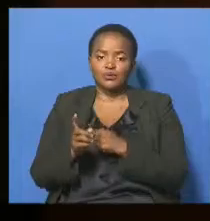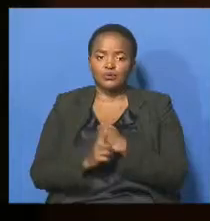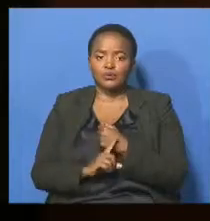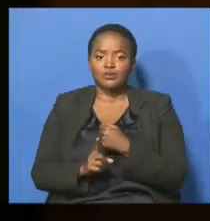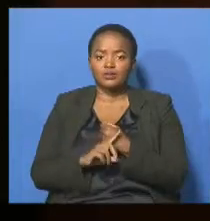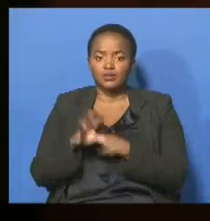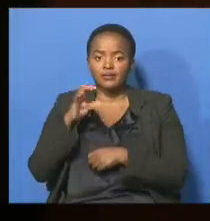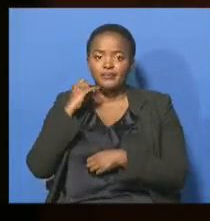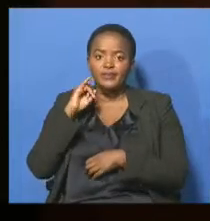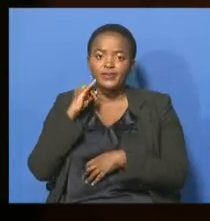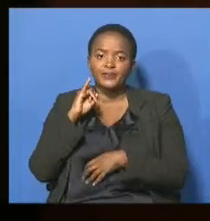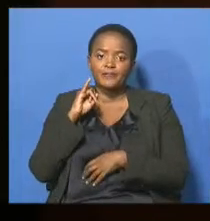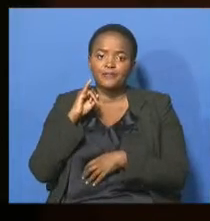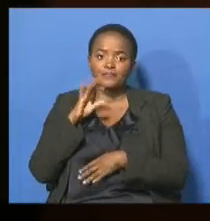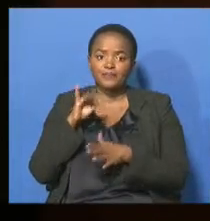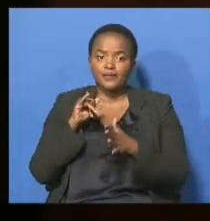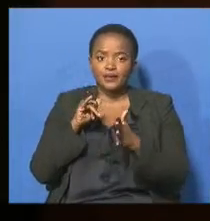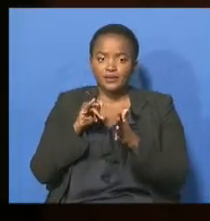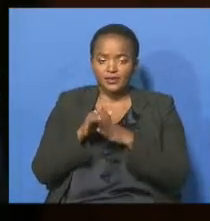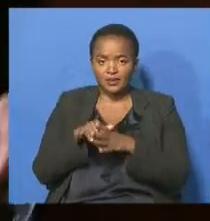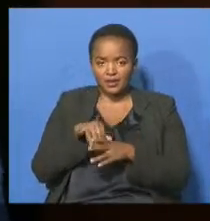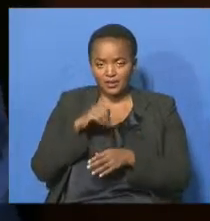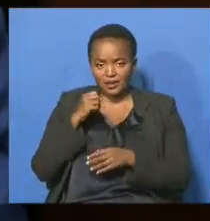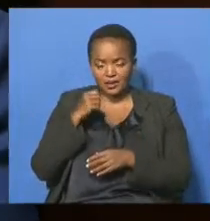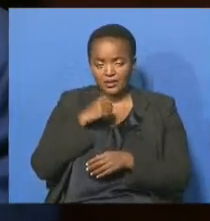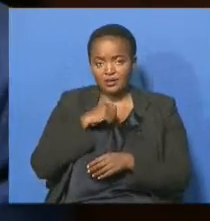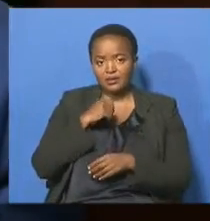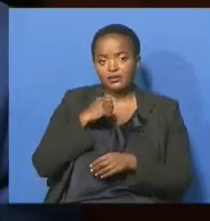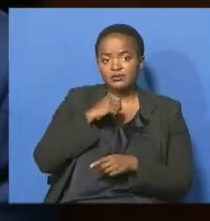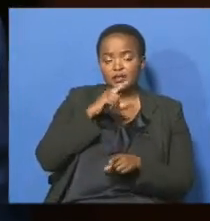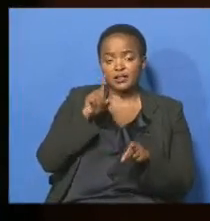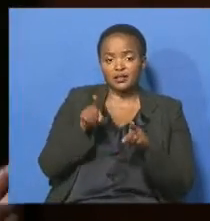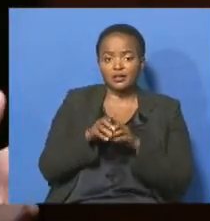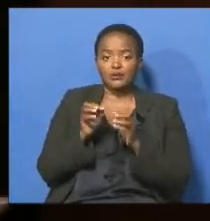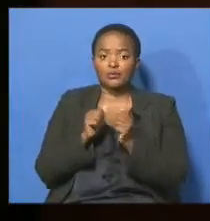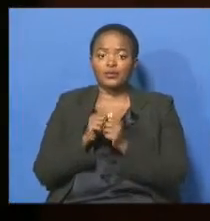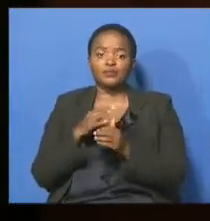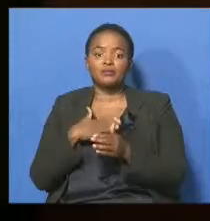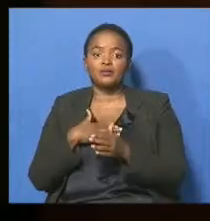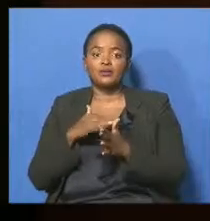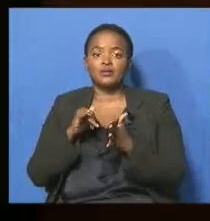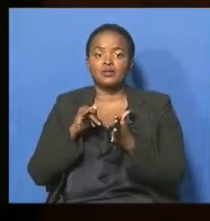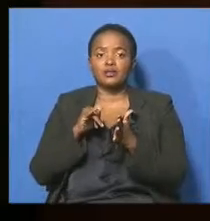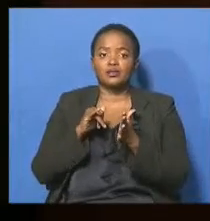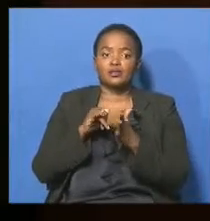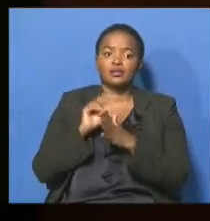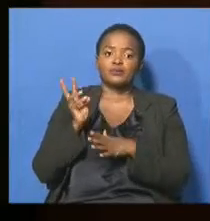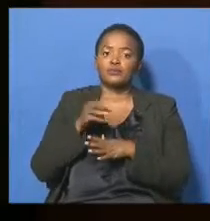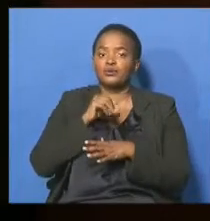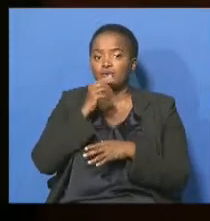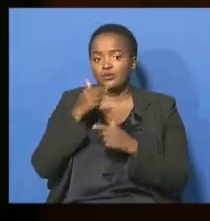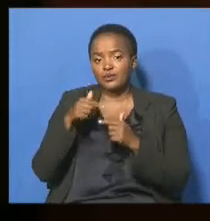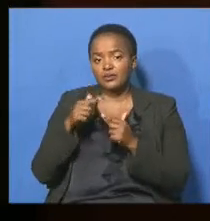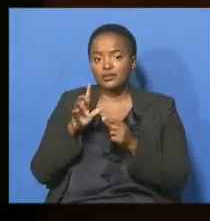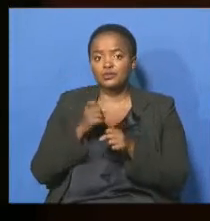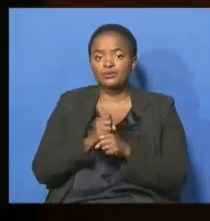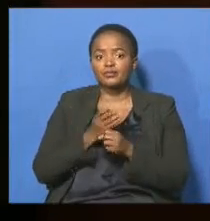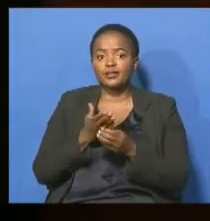crime issues. You'll bear with me, I'm trying to construct everything